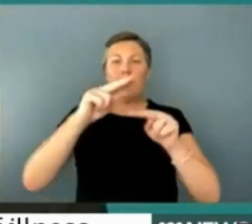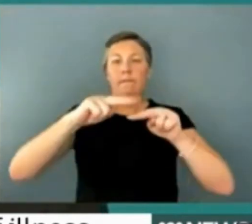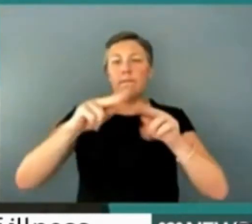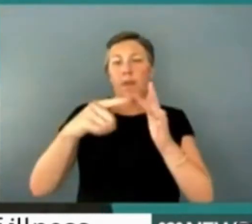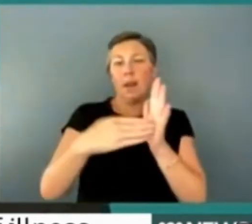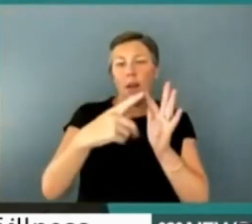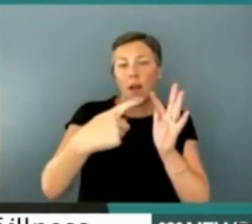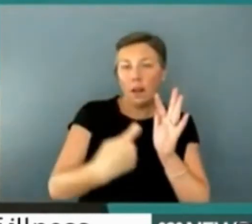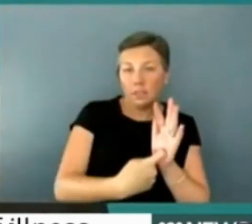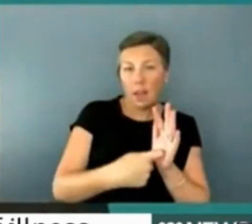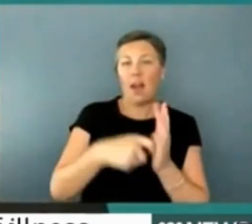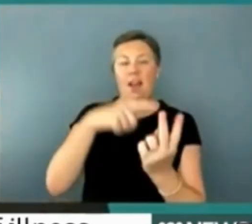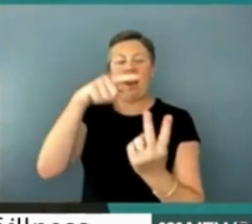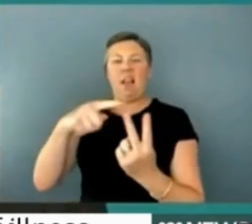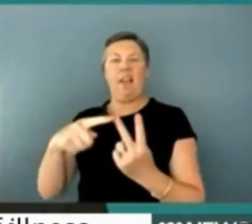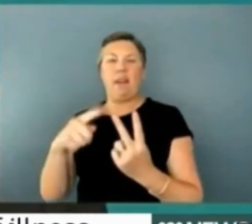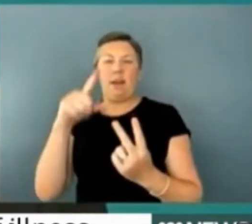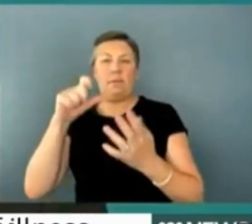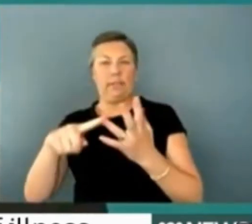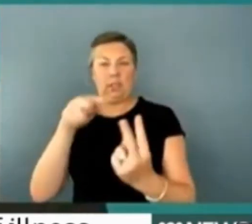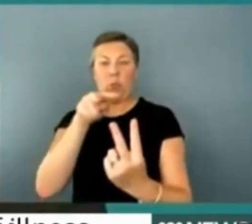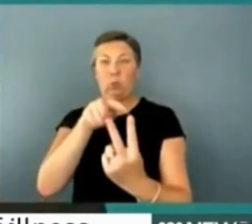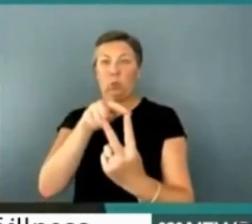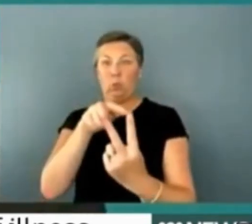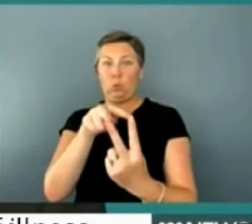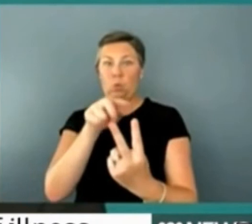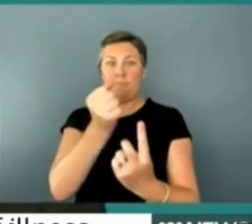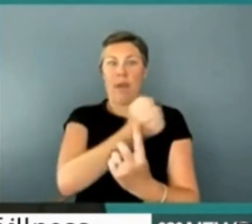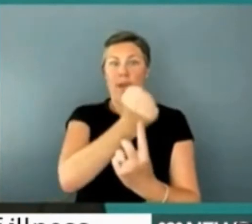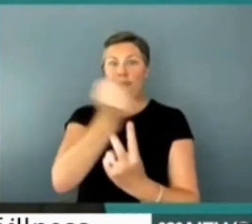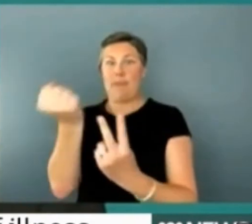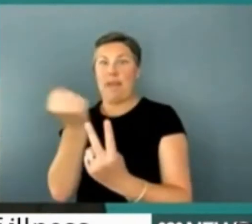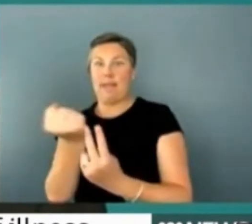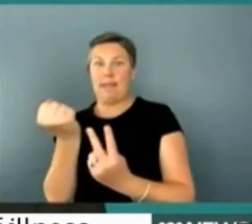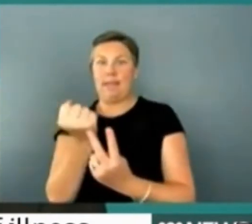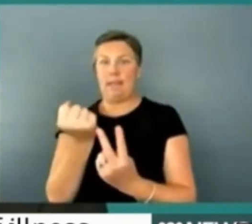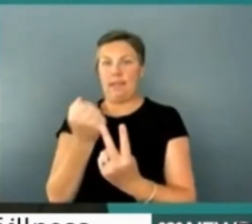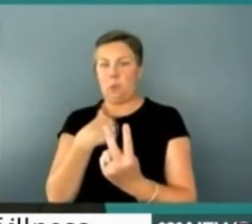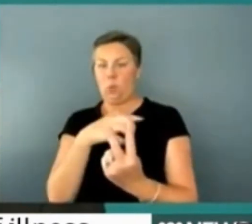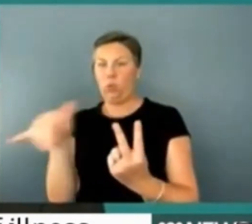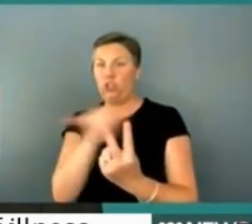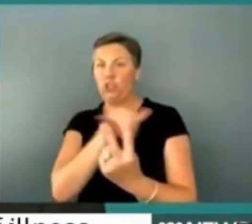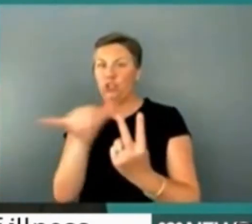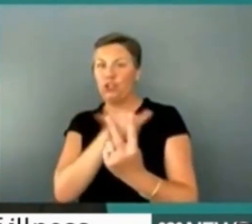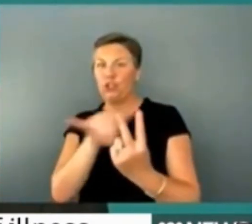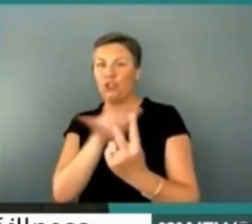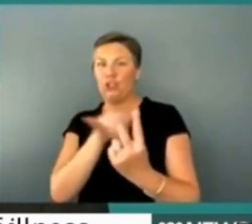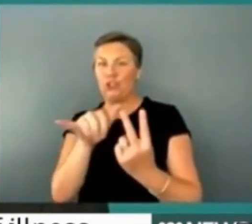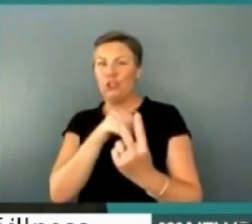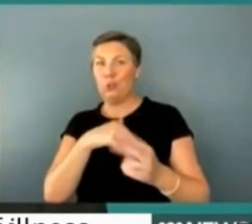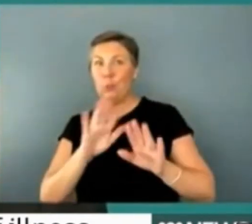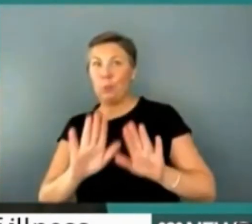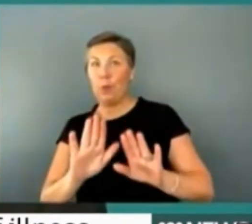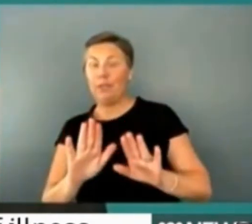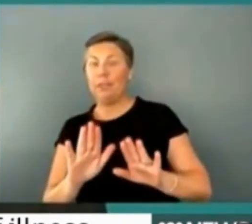AstraZeneca, because there are two main first vaccines off the that will be looking to be approved and rolled out